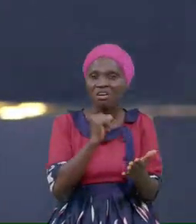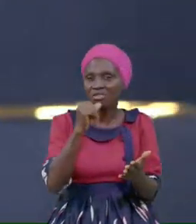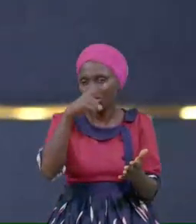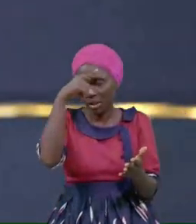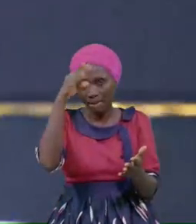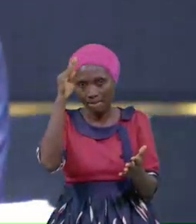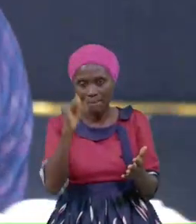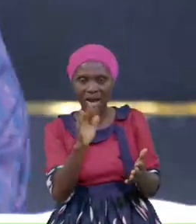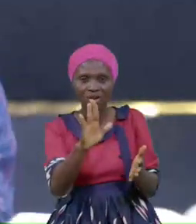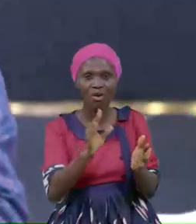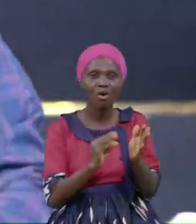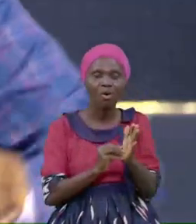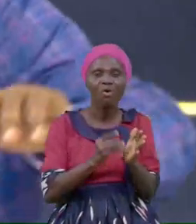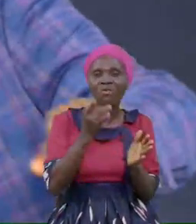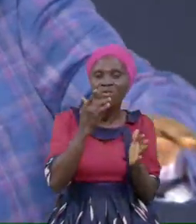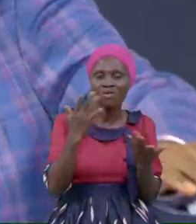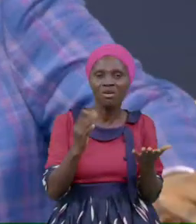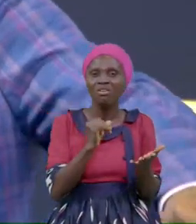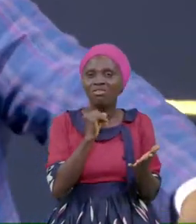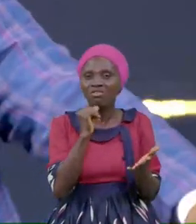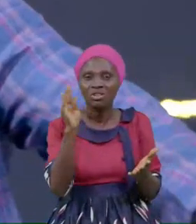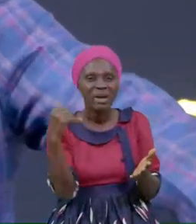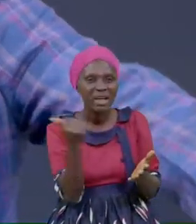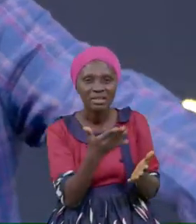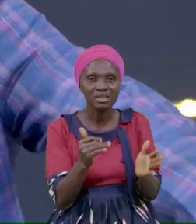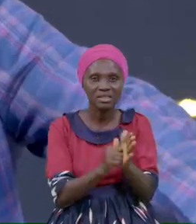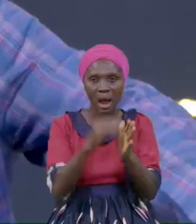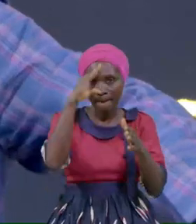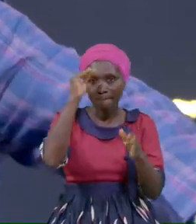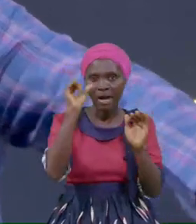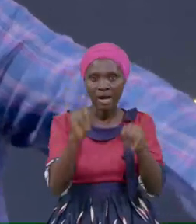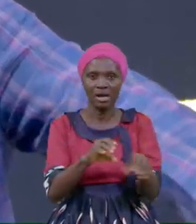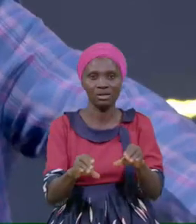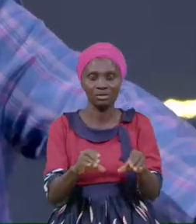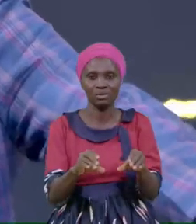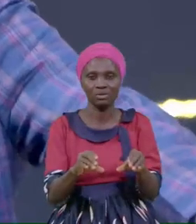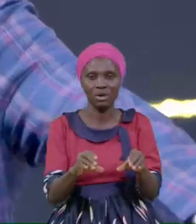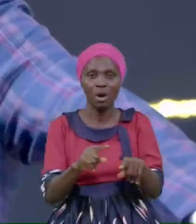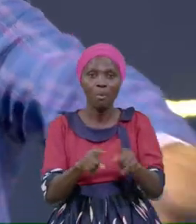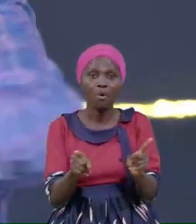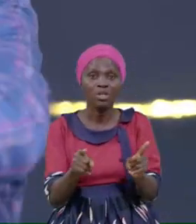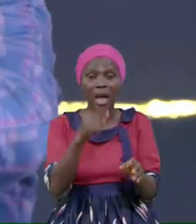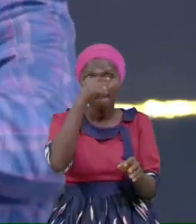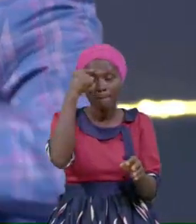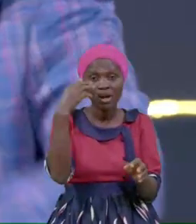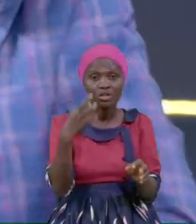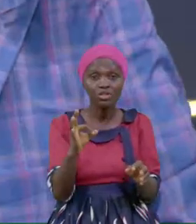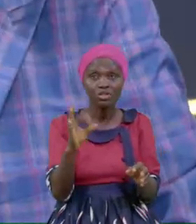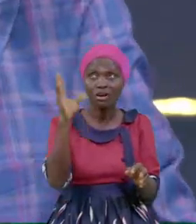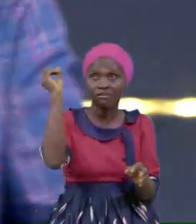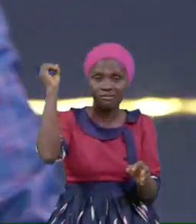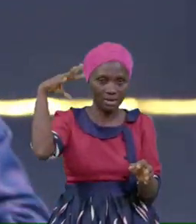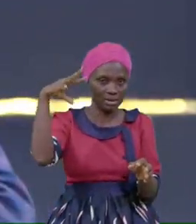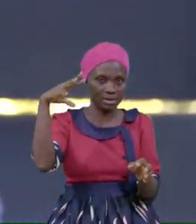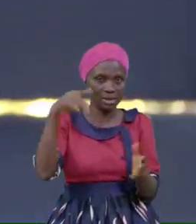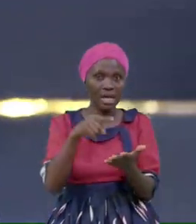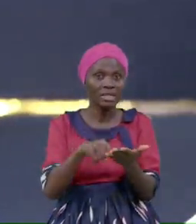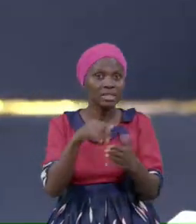by anything man can do, but because of grace. Tonight I'm talking to